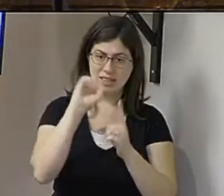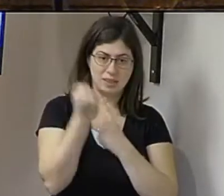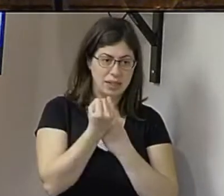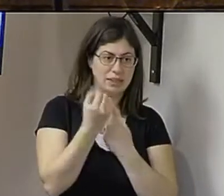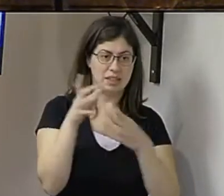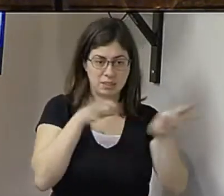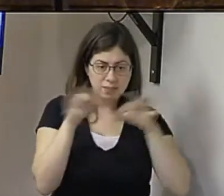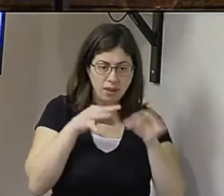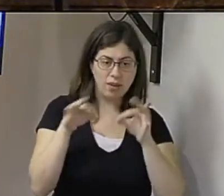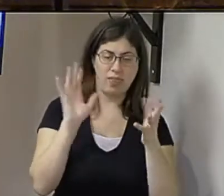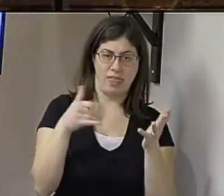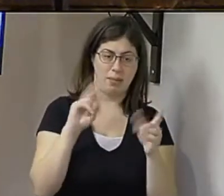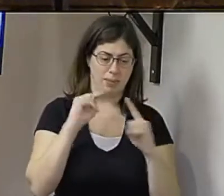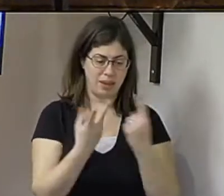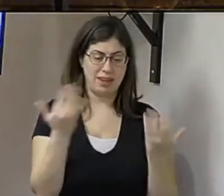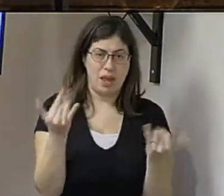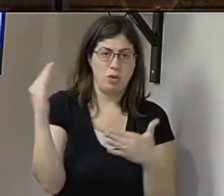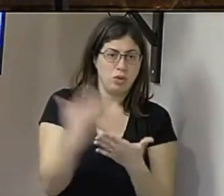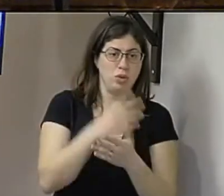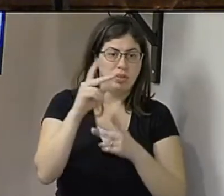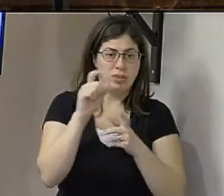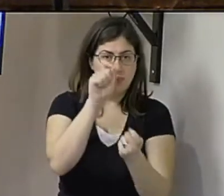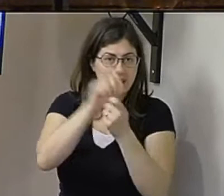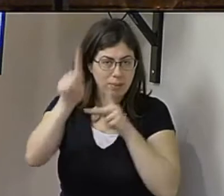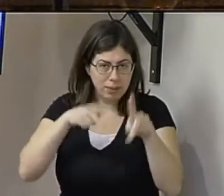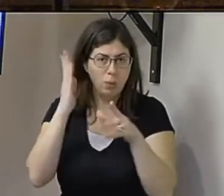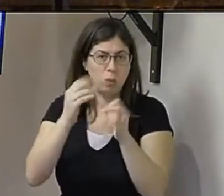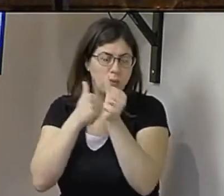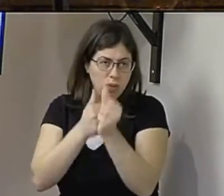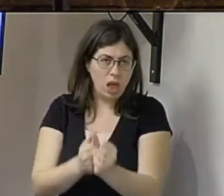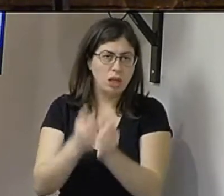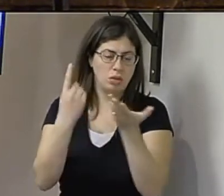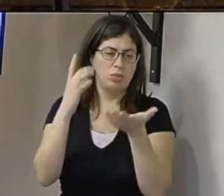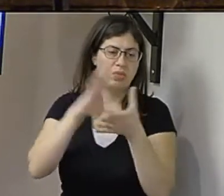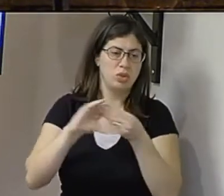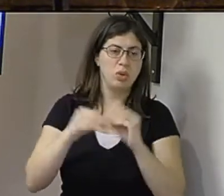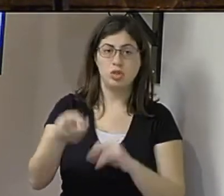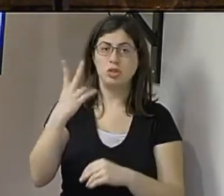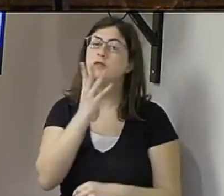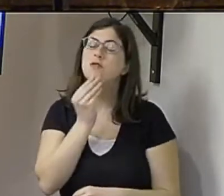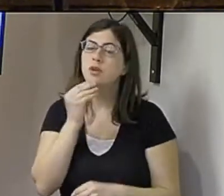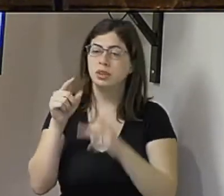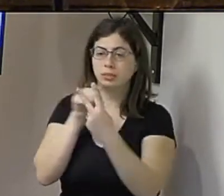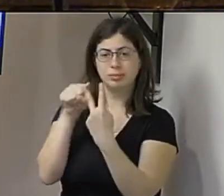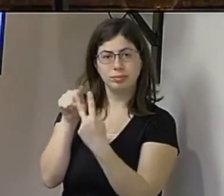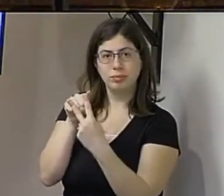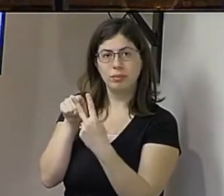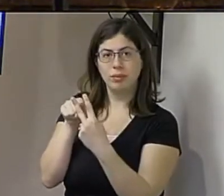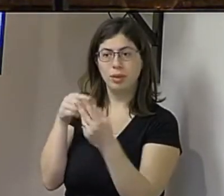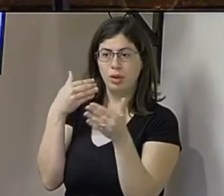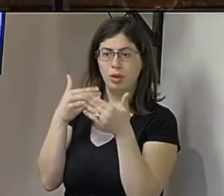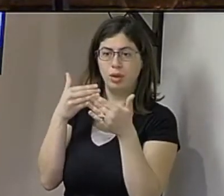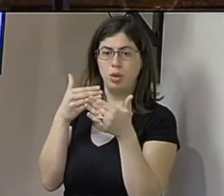these details and this flavor. And now we get introduced to the people that we're going to follow through the story. There's two Jews who are really close